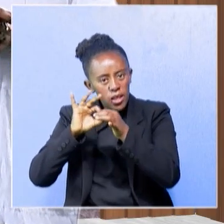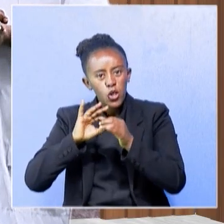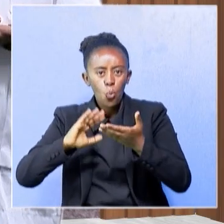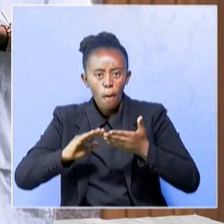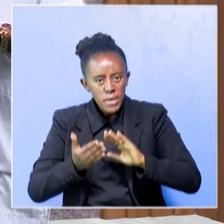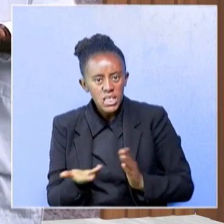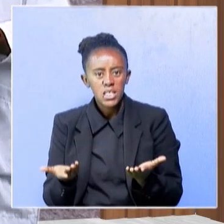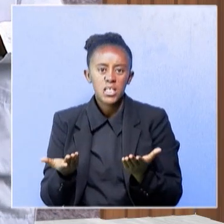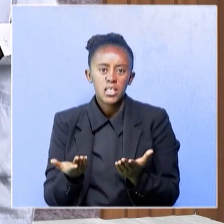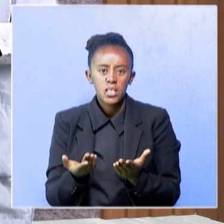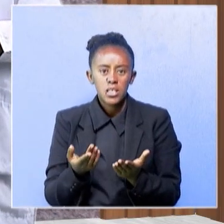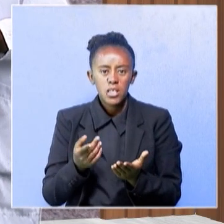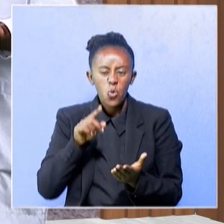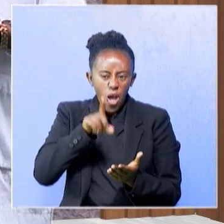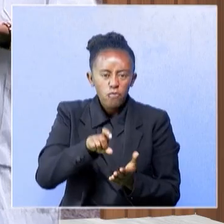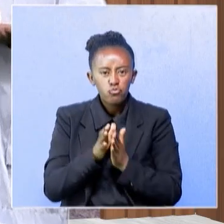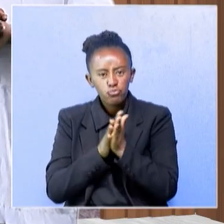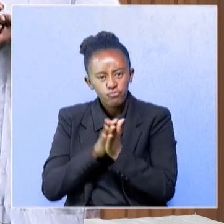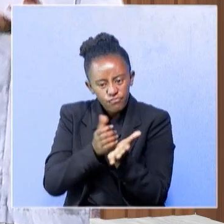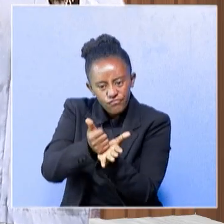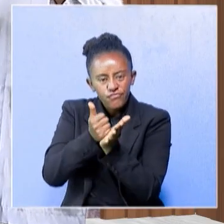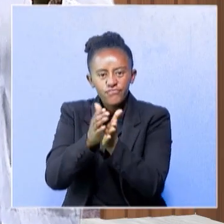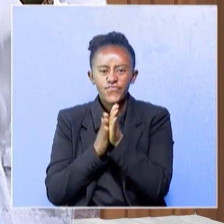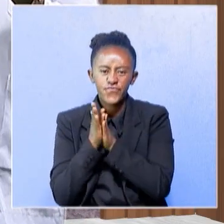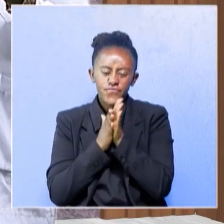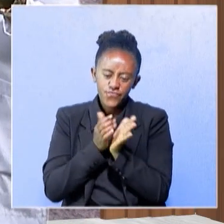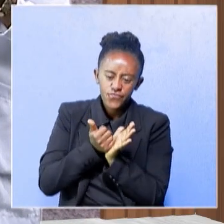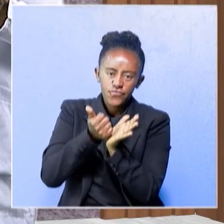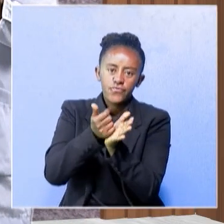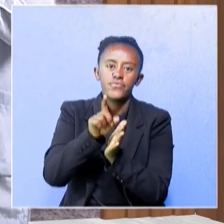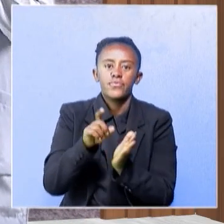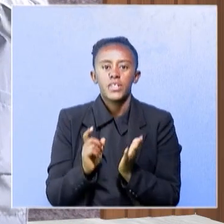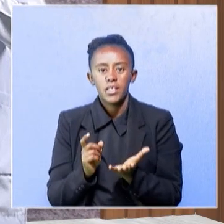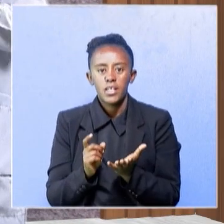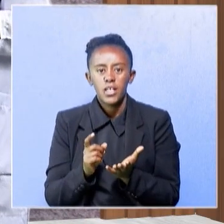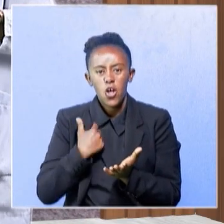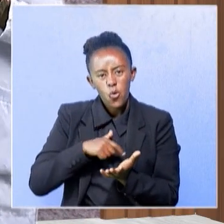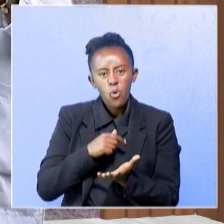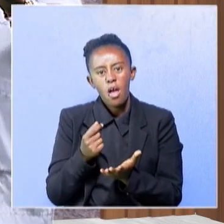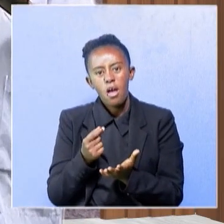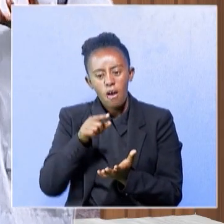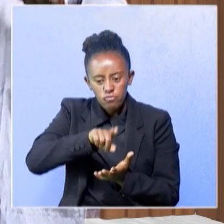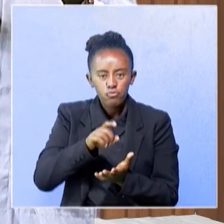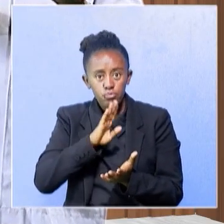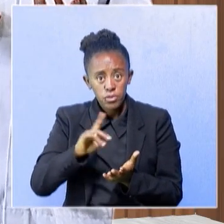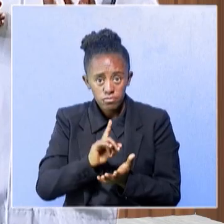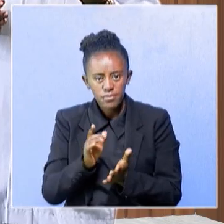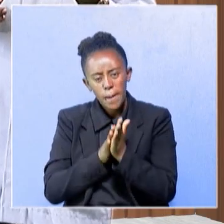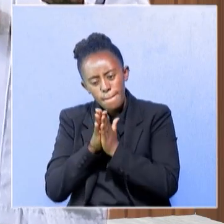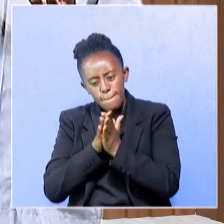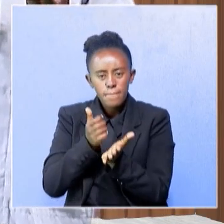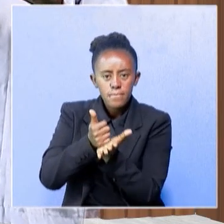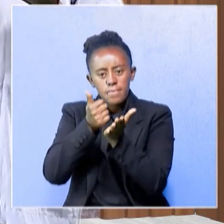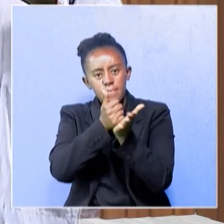Yeah, we have to be generous. You see, we have to be generous. We have to be keen on to change the life of such kind